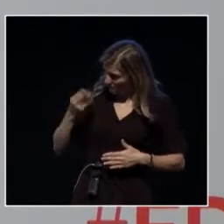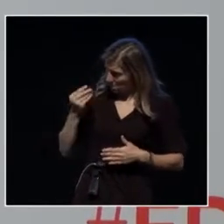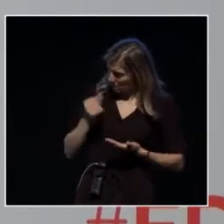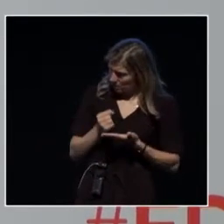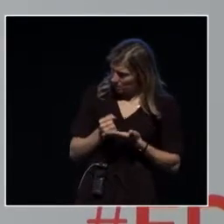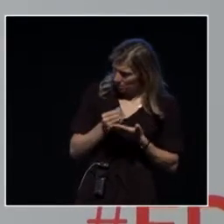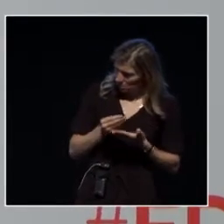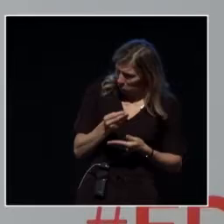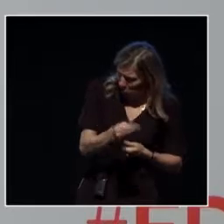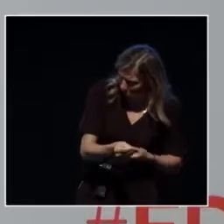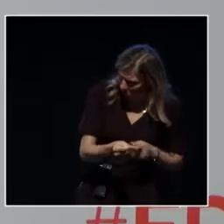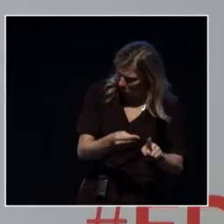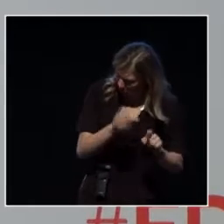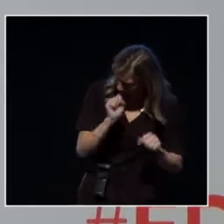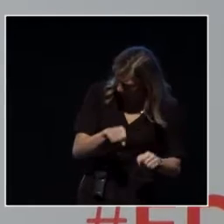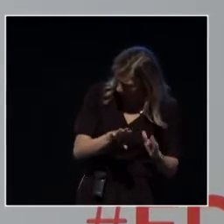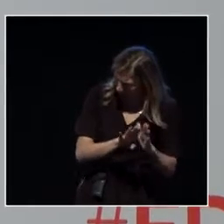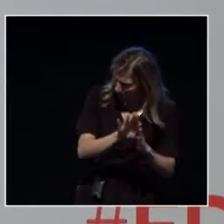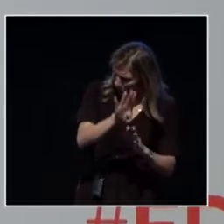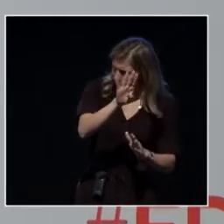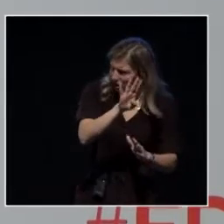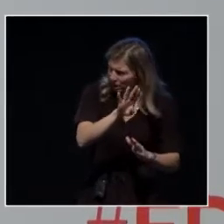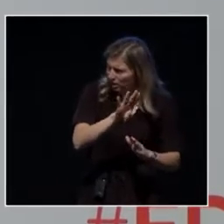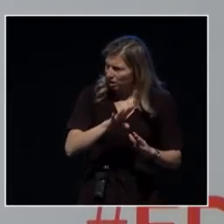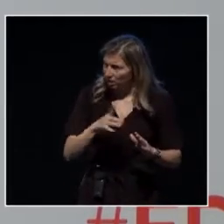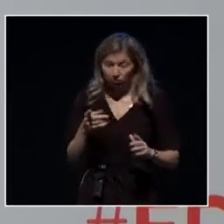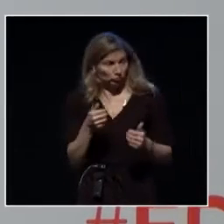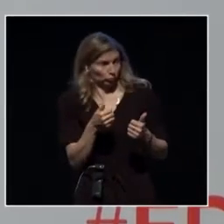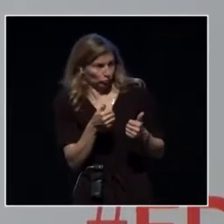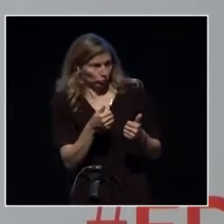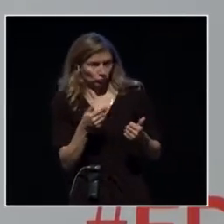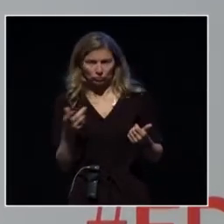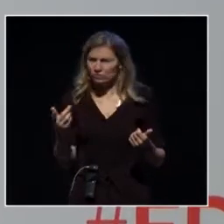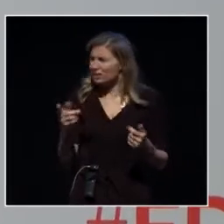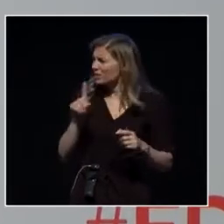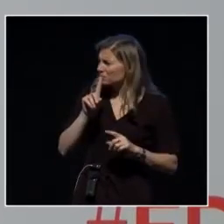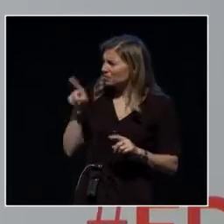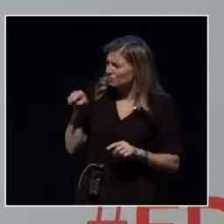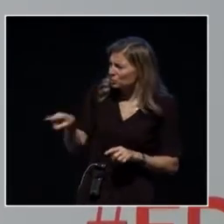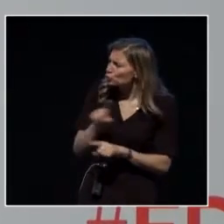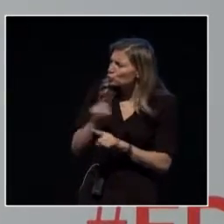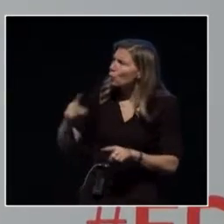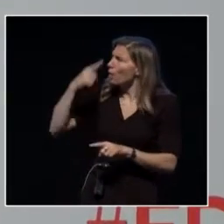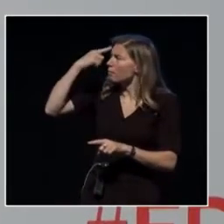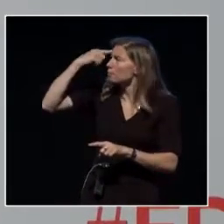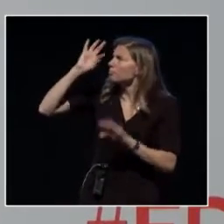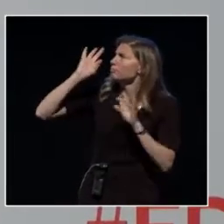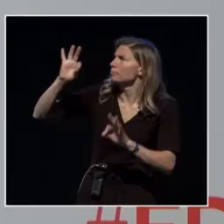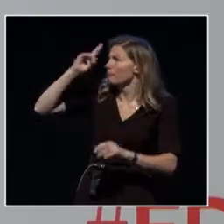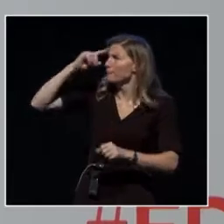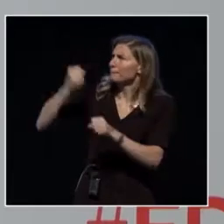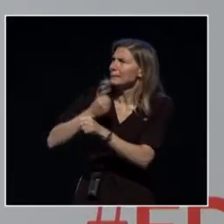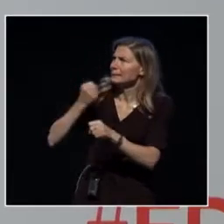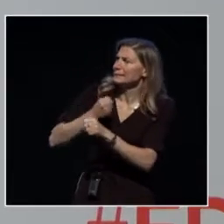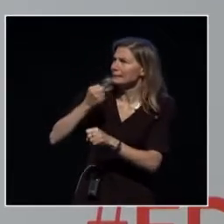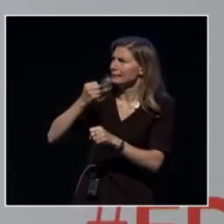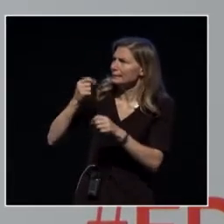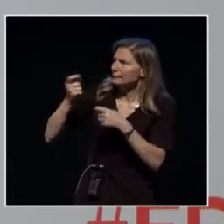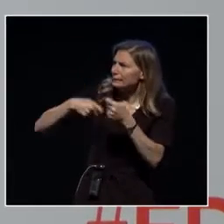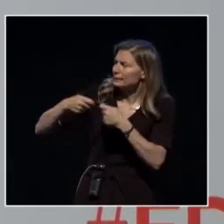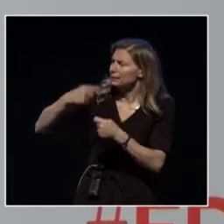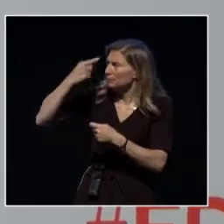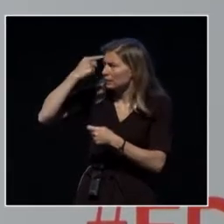to that? No, they are not entrepreneurs. I said, what does it mean? Oh, not everybody is an entrepreneur. I said, how do you